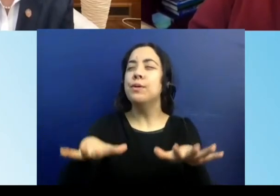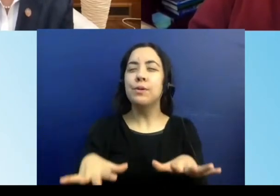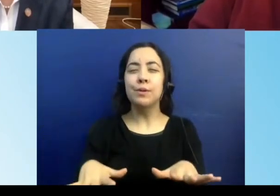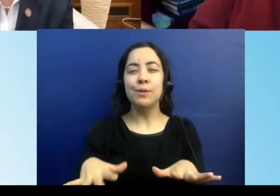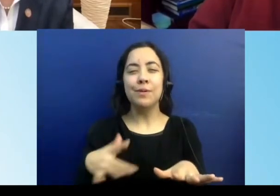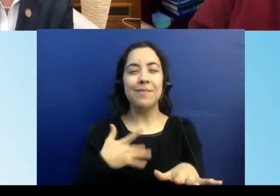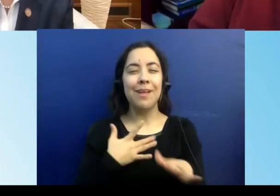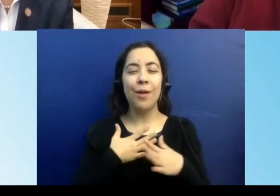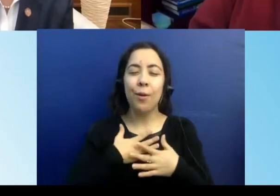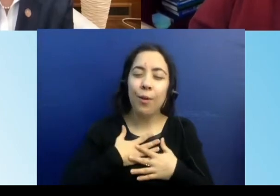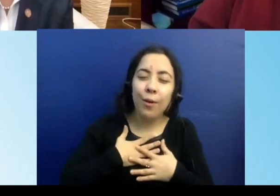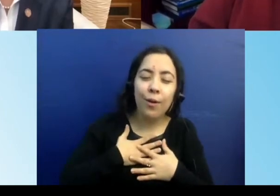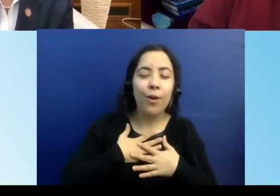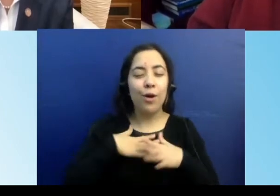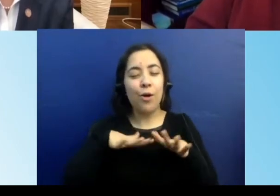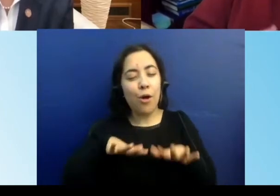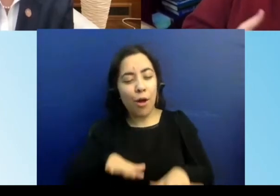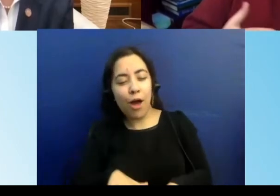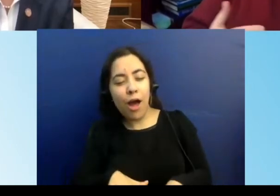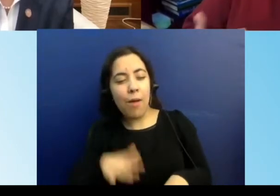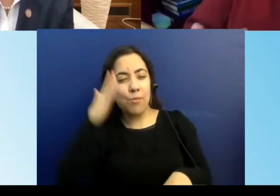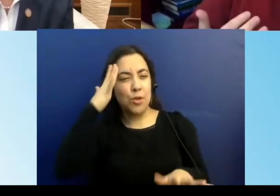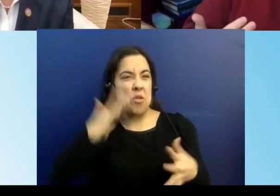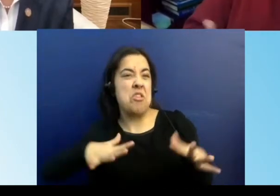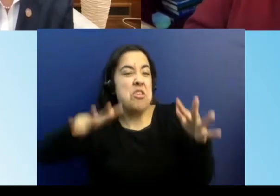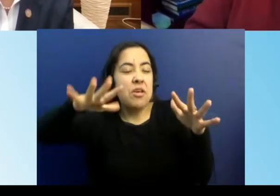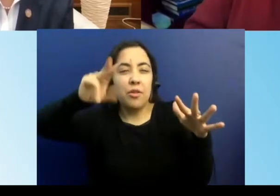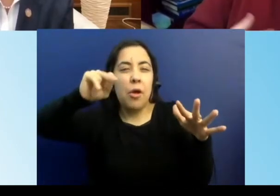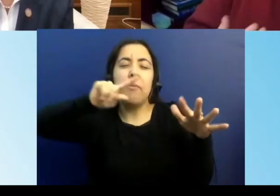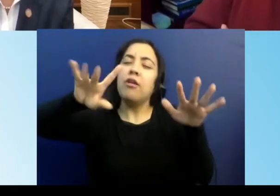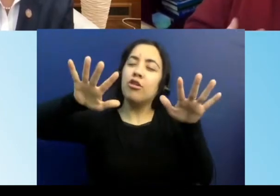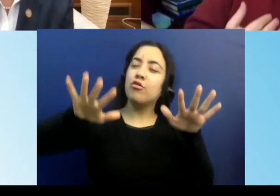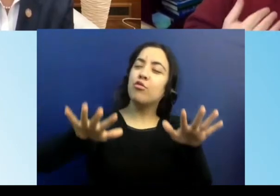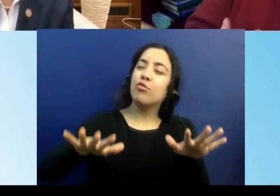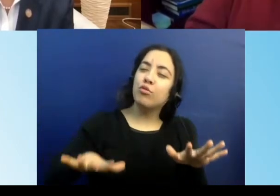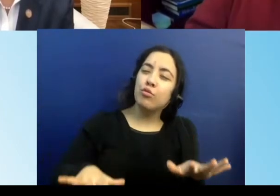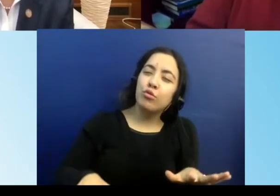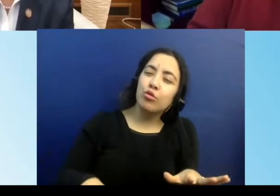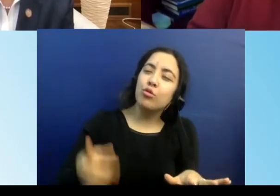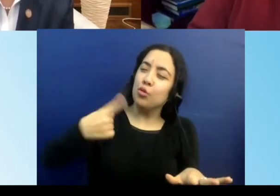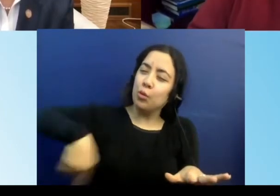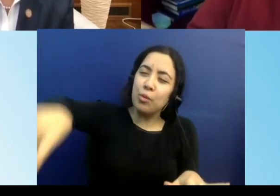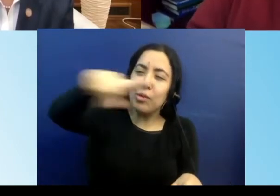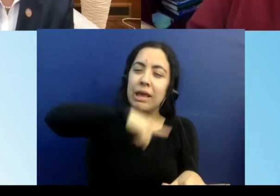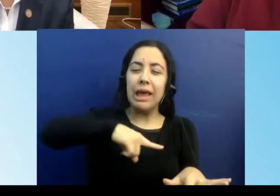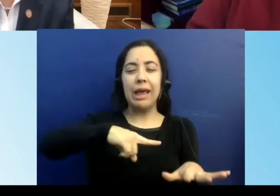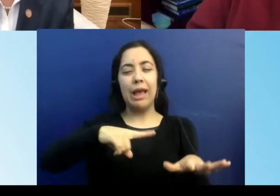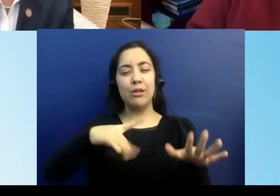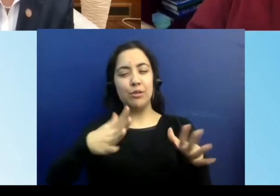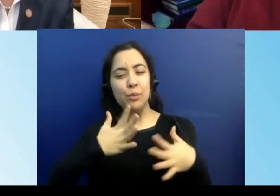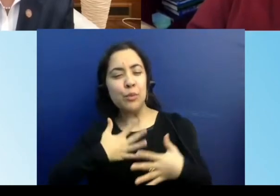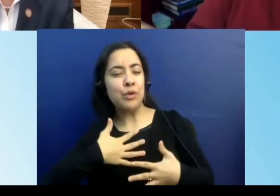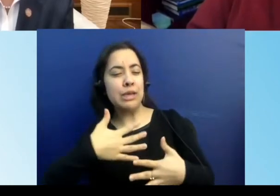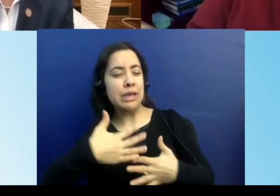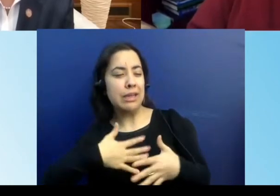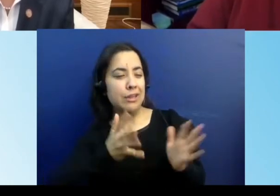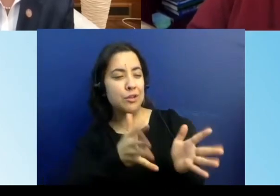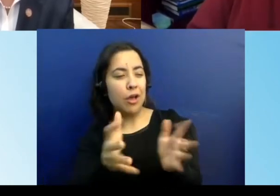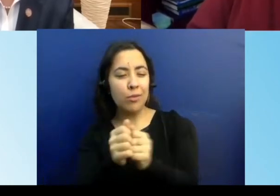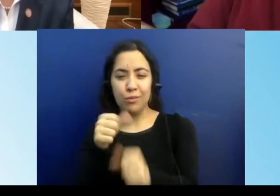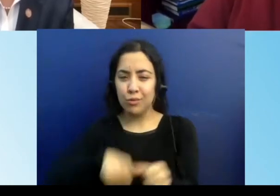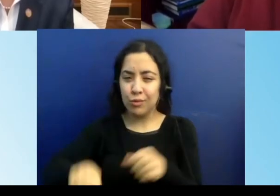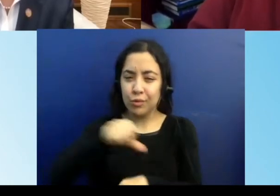that bring down the temperature, you know, and so that we can all breathe and talk to one another. But there's this